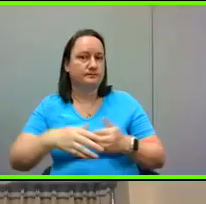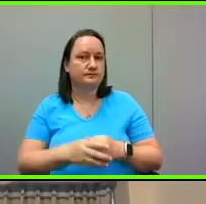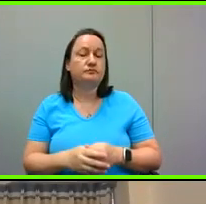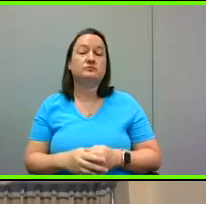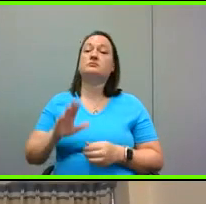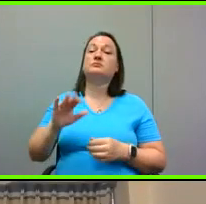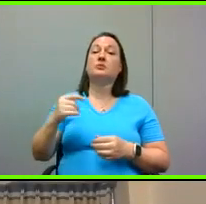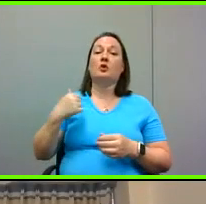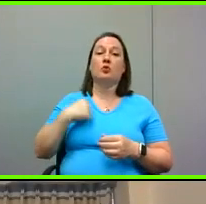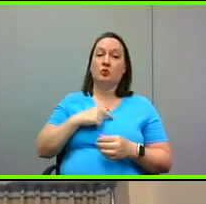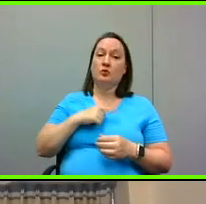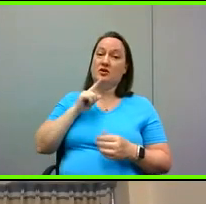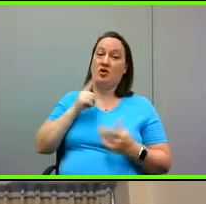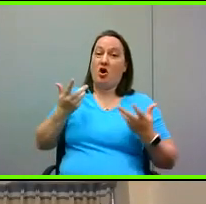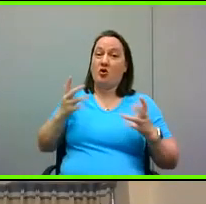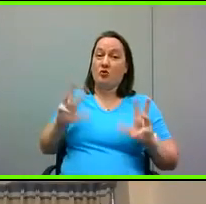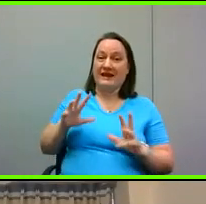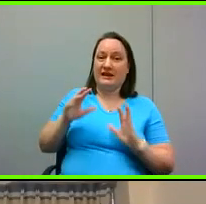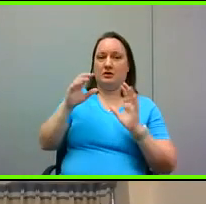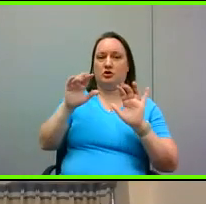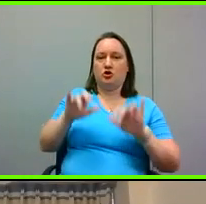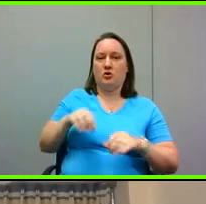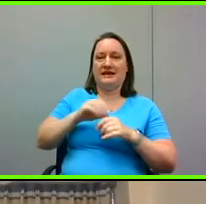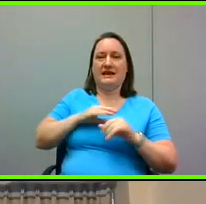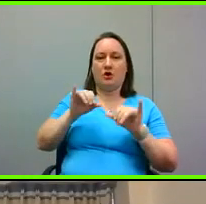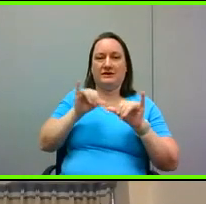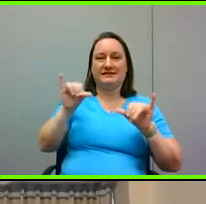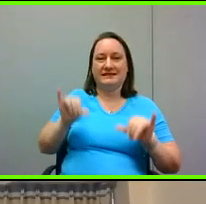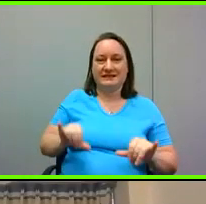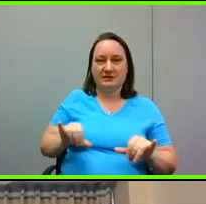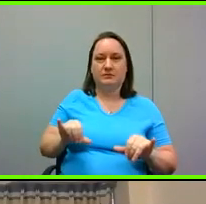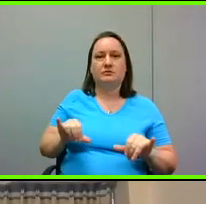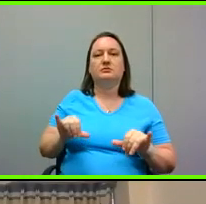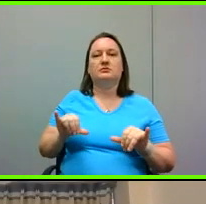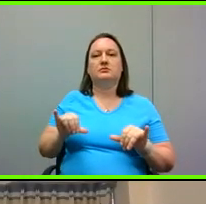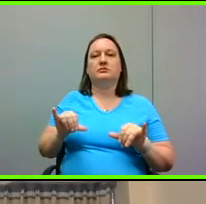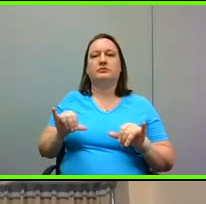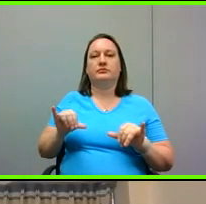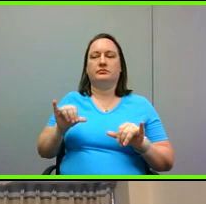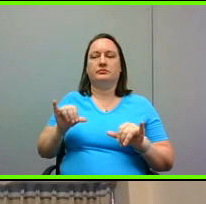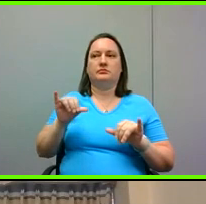already coding in our system what's virtual services. So we will be able to pull that data